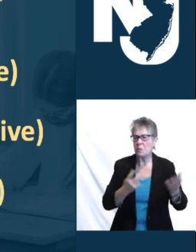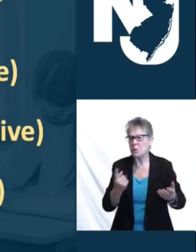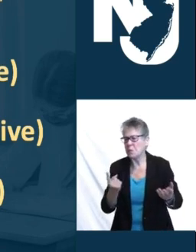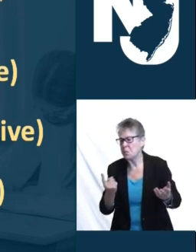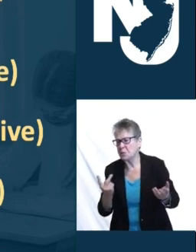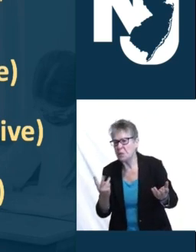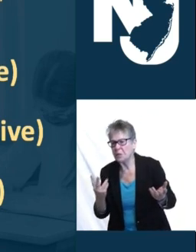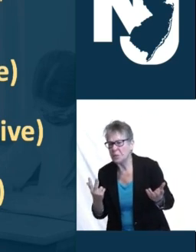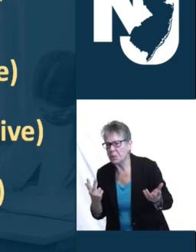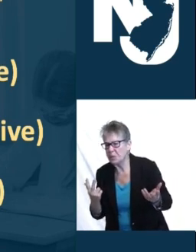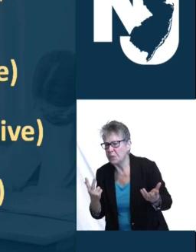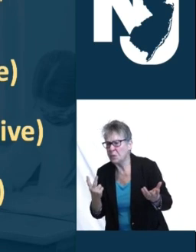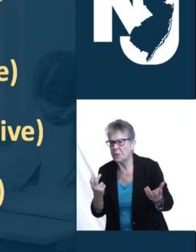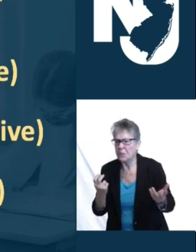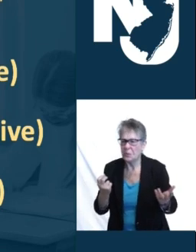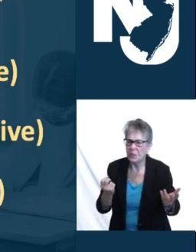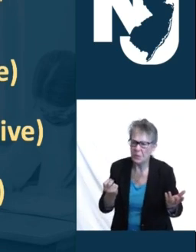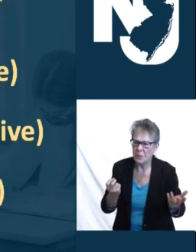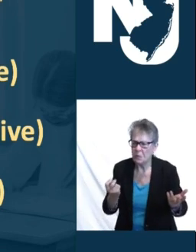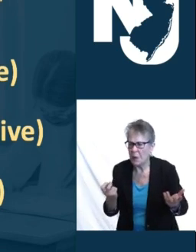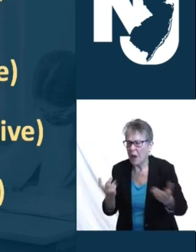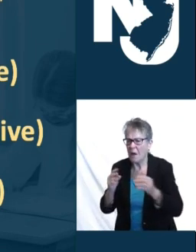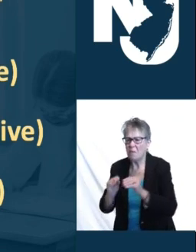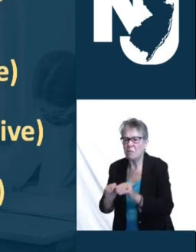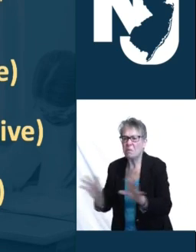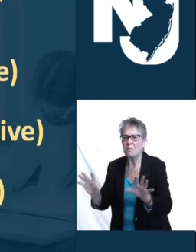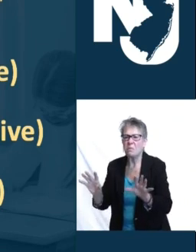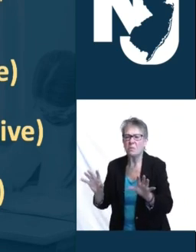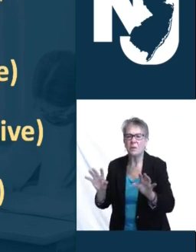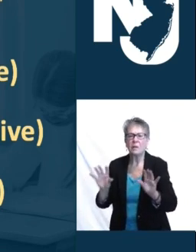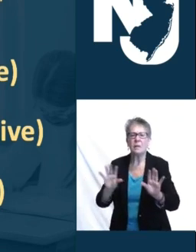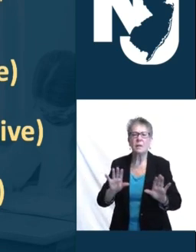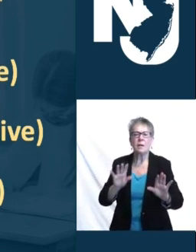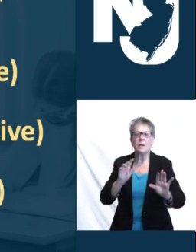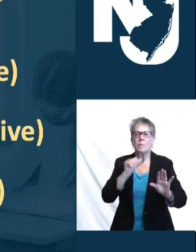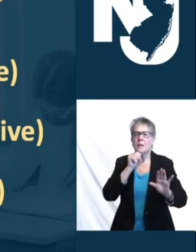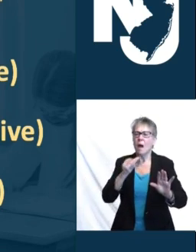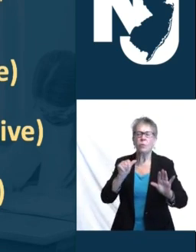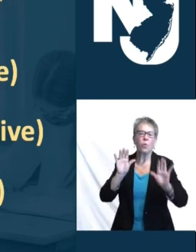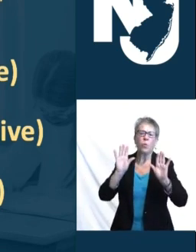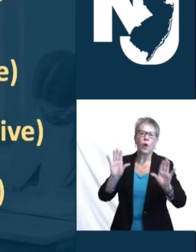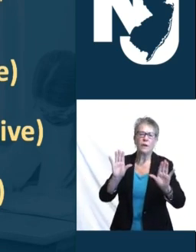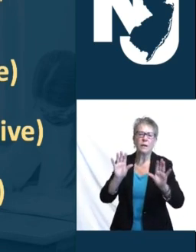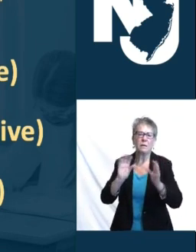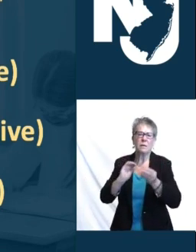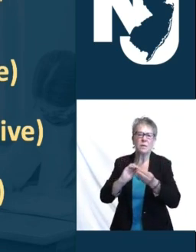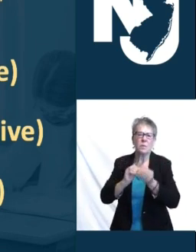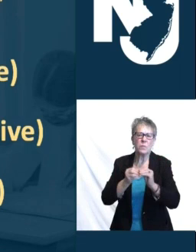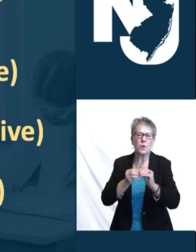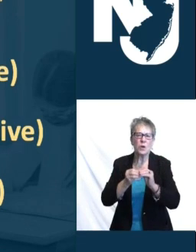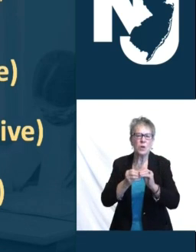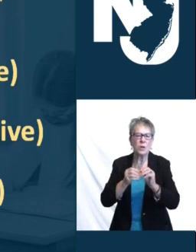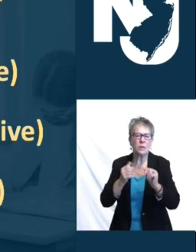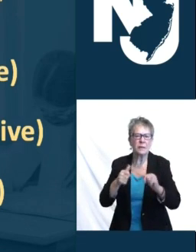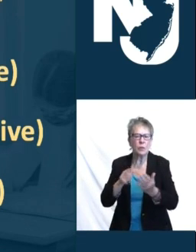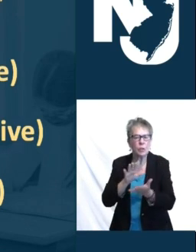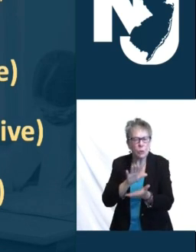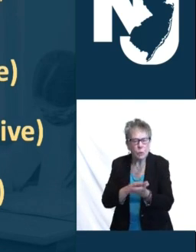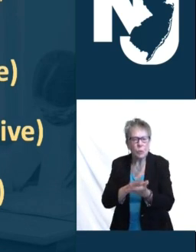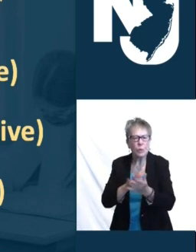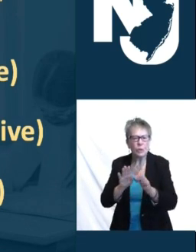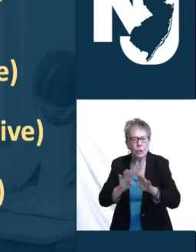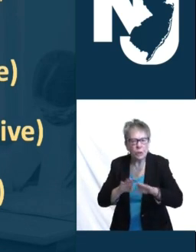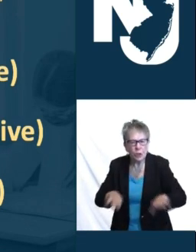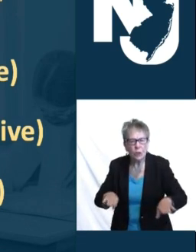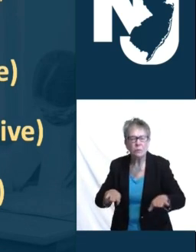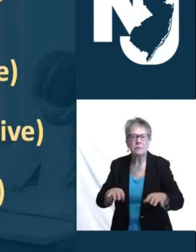masking requirement. Again, brings us no joy to make everybody wear a mask in school, and please God, the more people we can get vaccinated, the